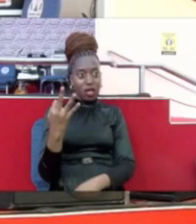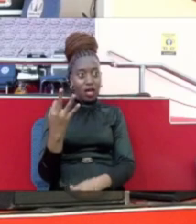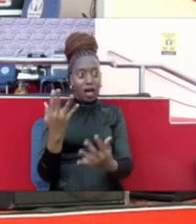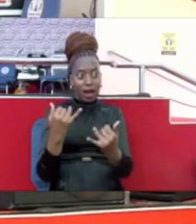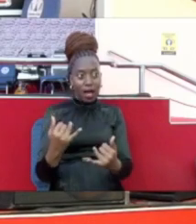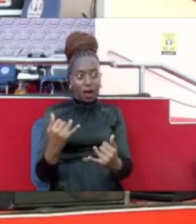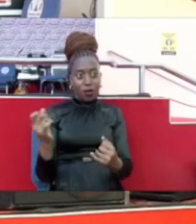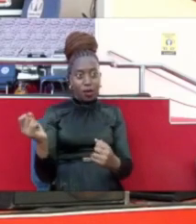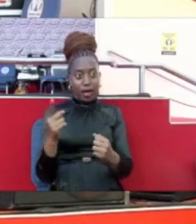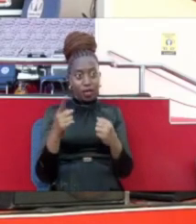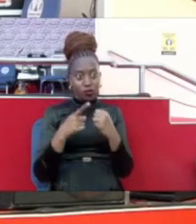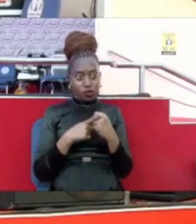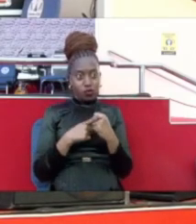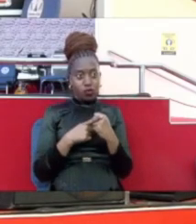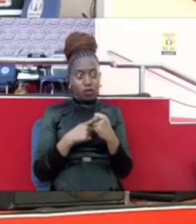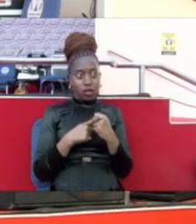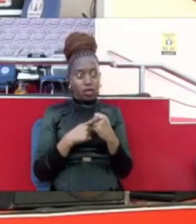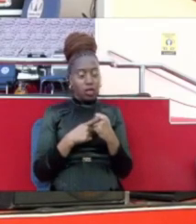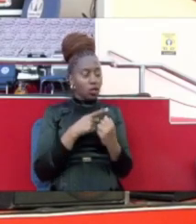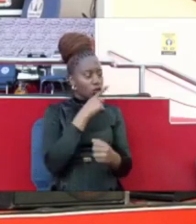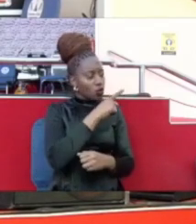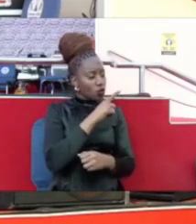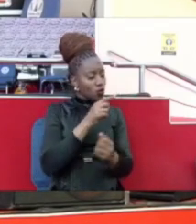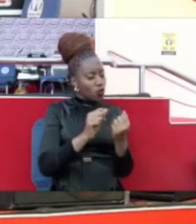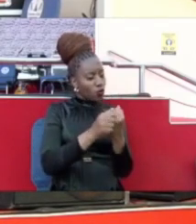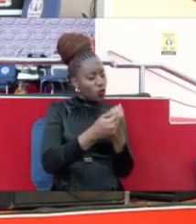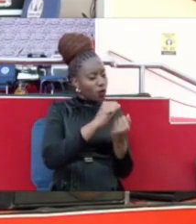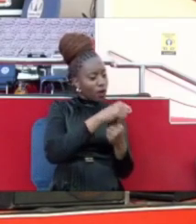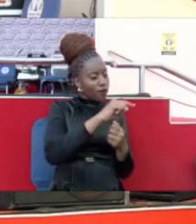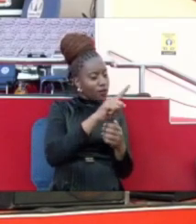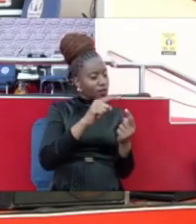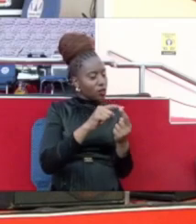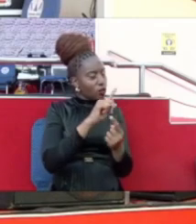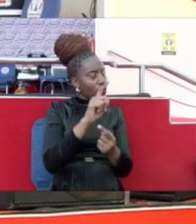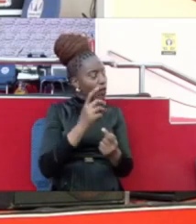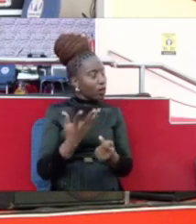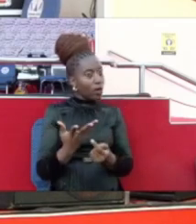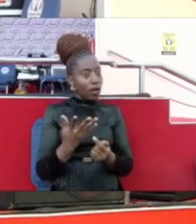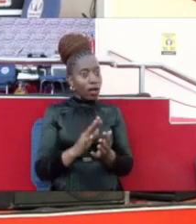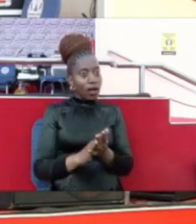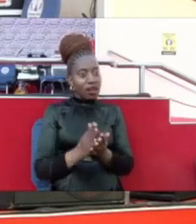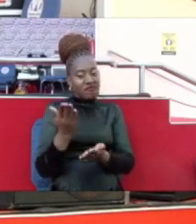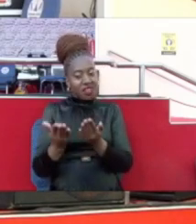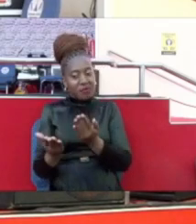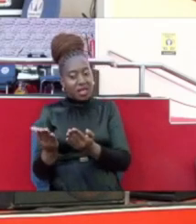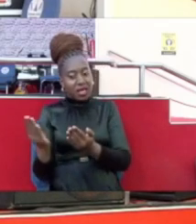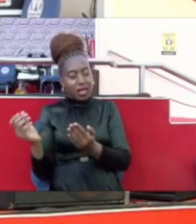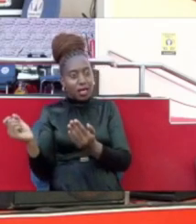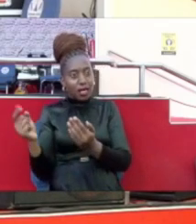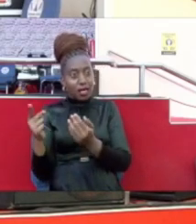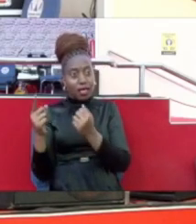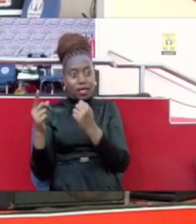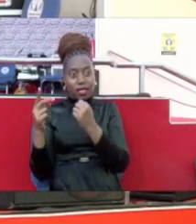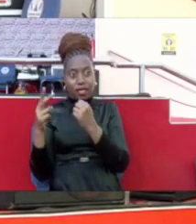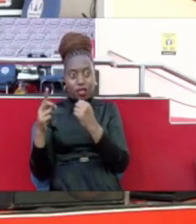April, in June. June. Yes. So when are you going to harvest? In the end of July or August. August. Yes.